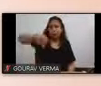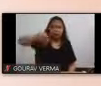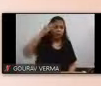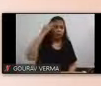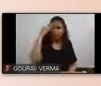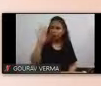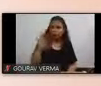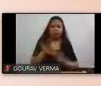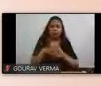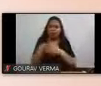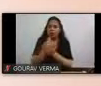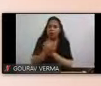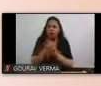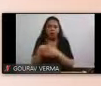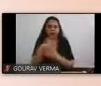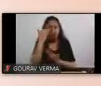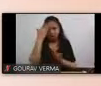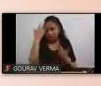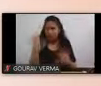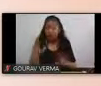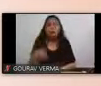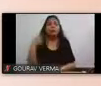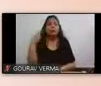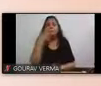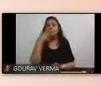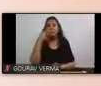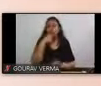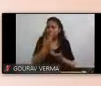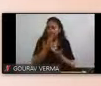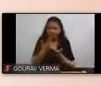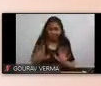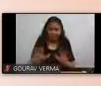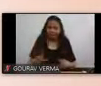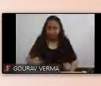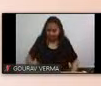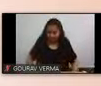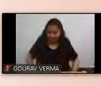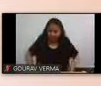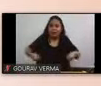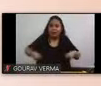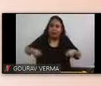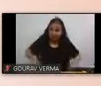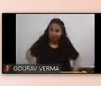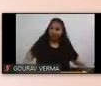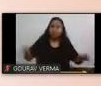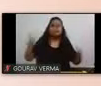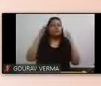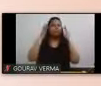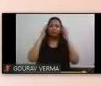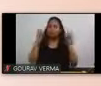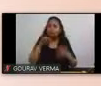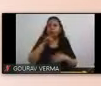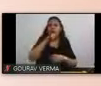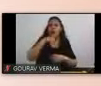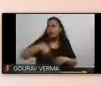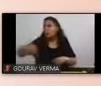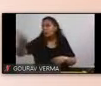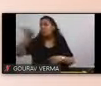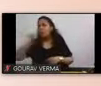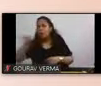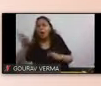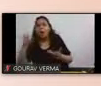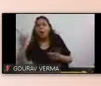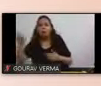hai, har brush karna nahi aata hai, apna pant upar karna nahi aata hai, toilet train nahi hai, wo kaise